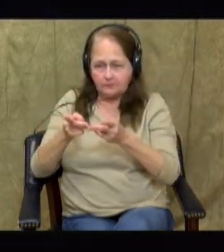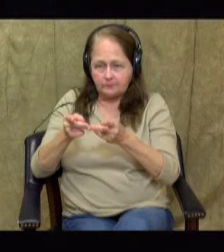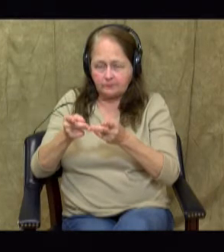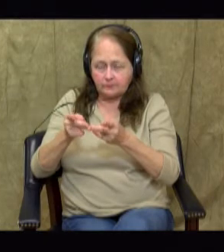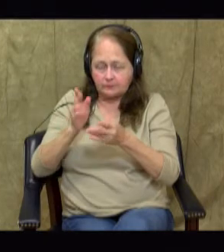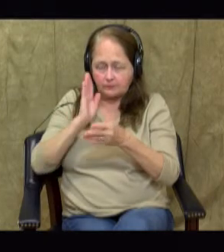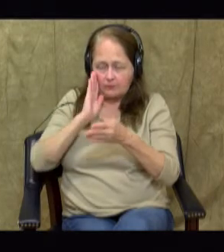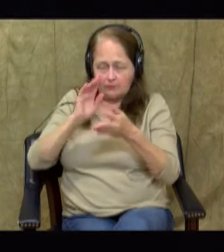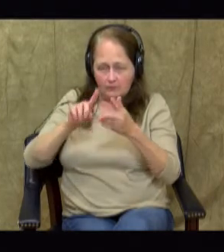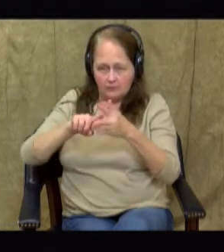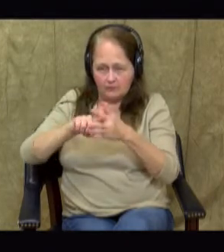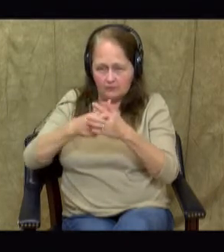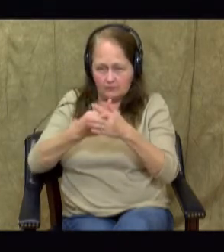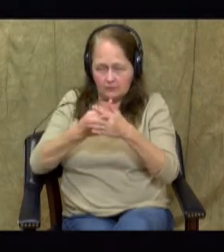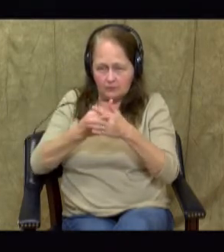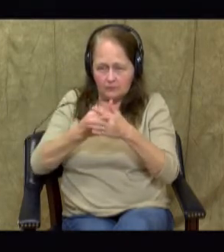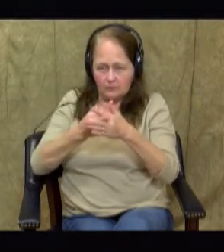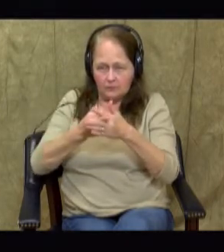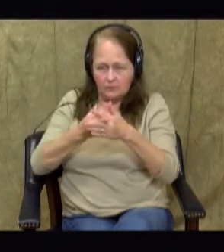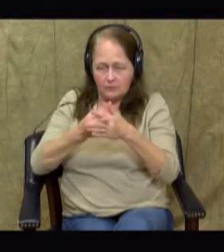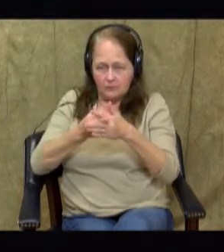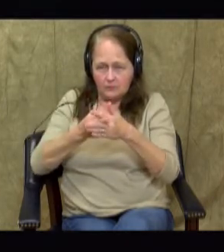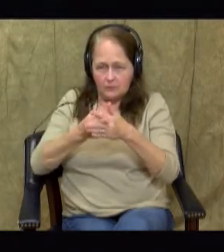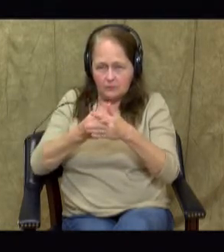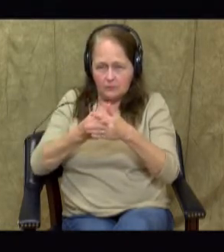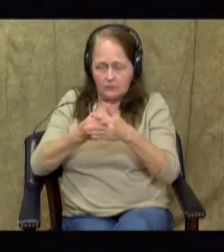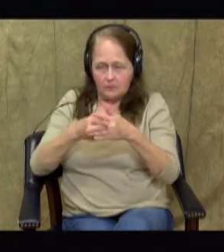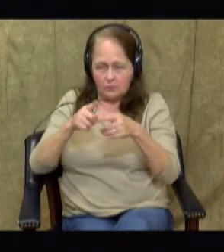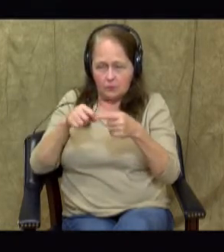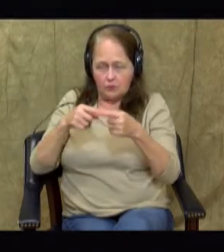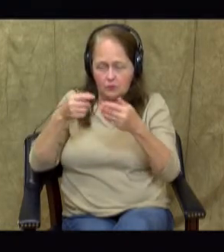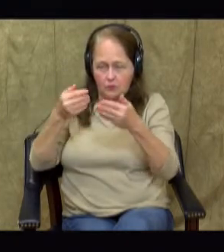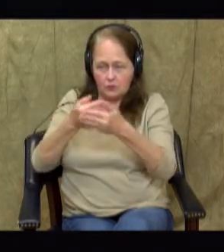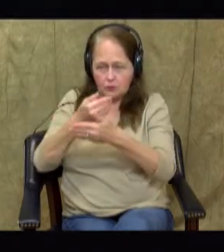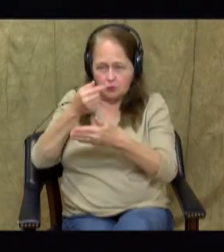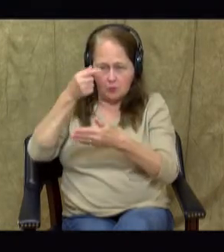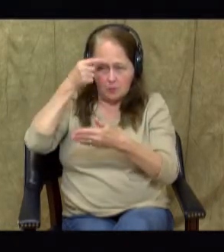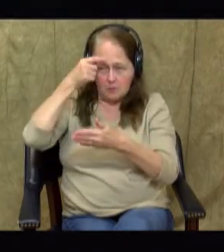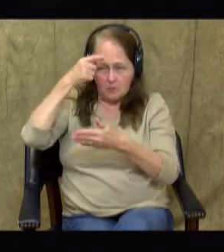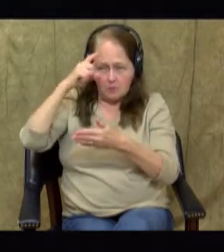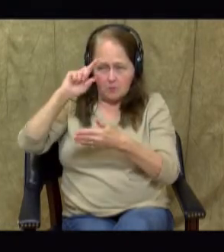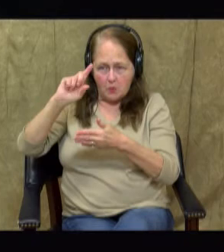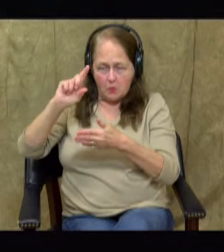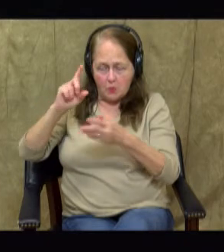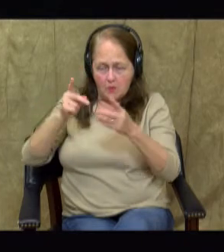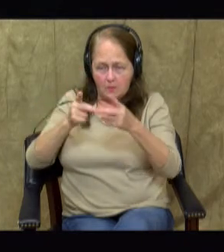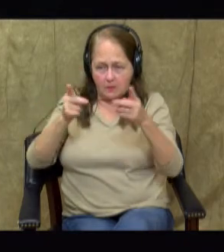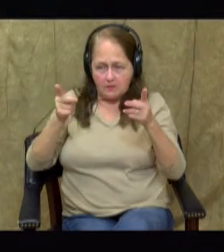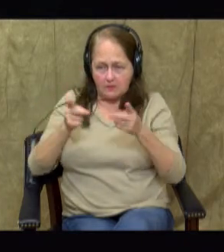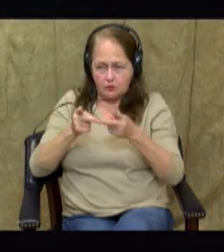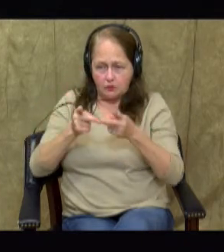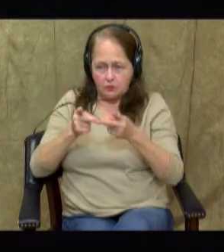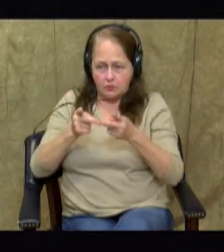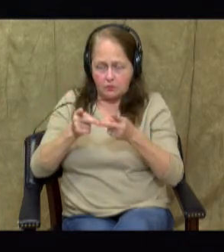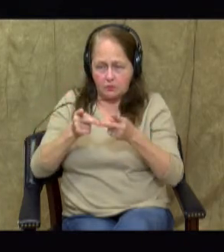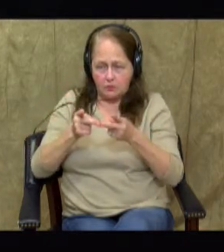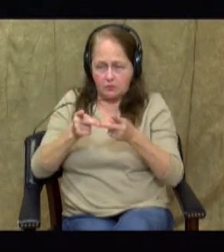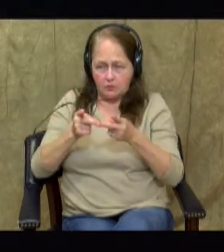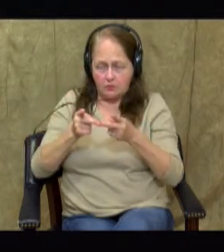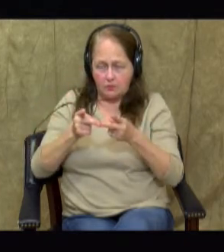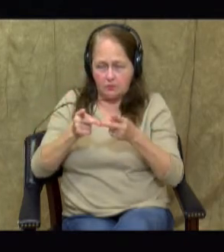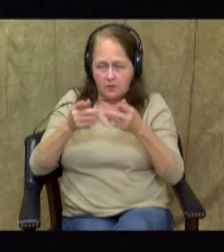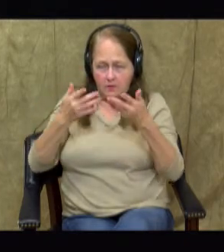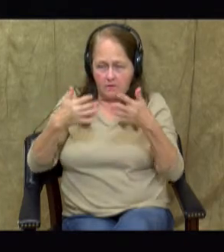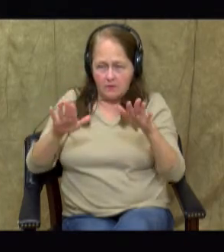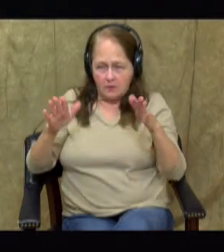So this is where we started. And it gets us back to the new moon position, where now all we have is the